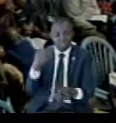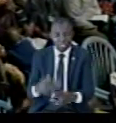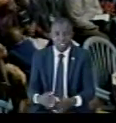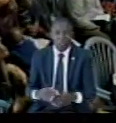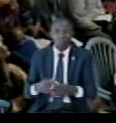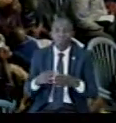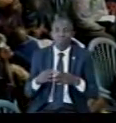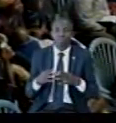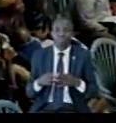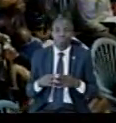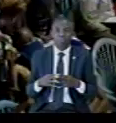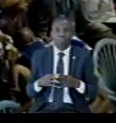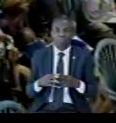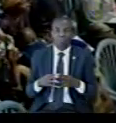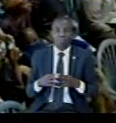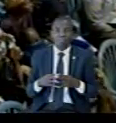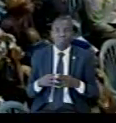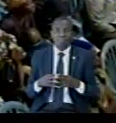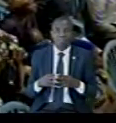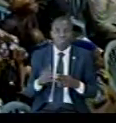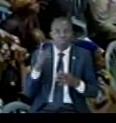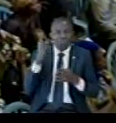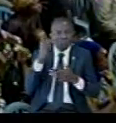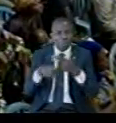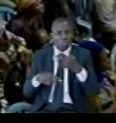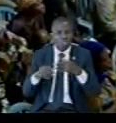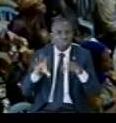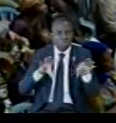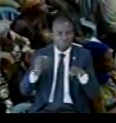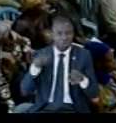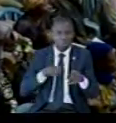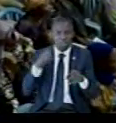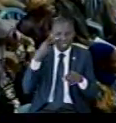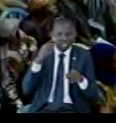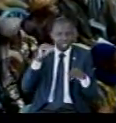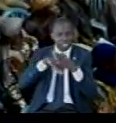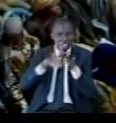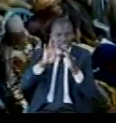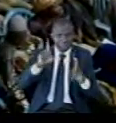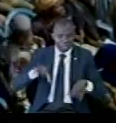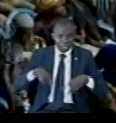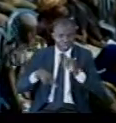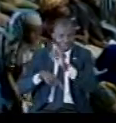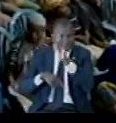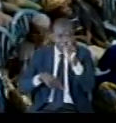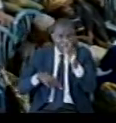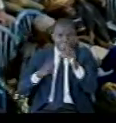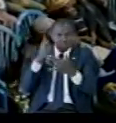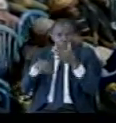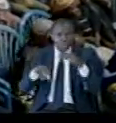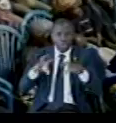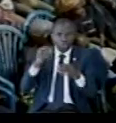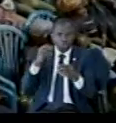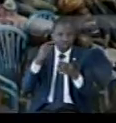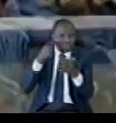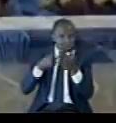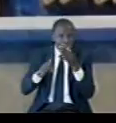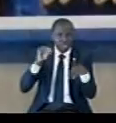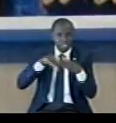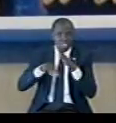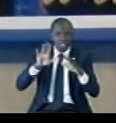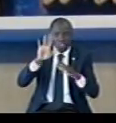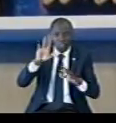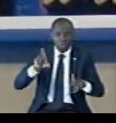Jesus' name. What do we see in your life? What do we notice in your life?